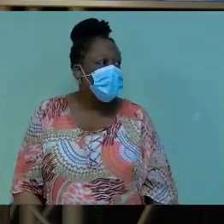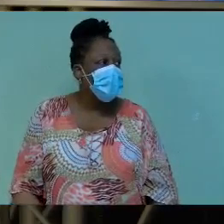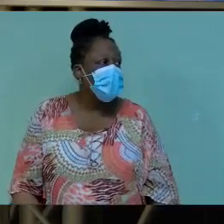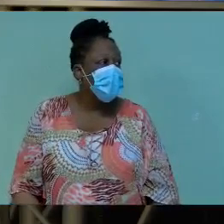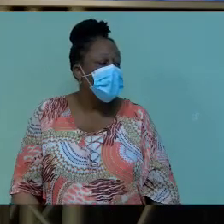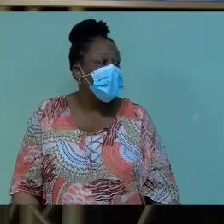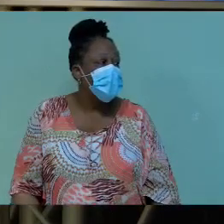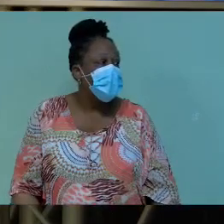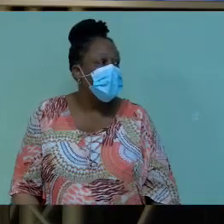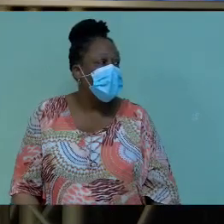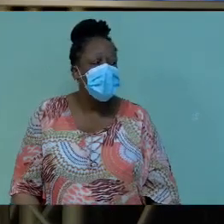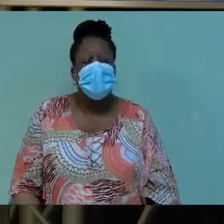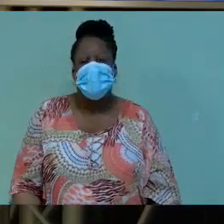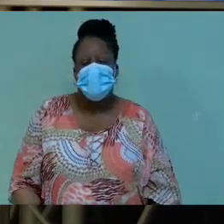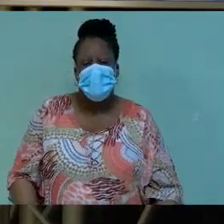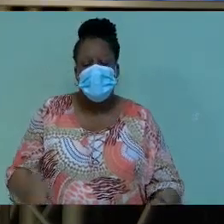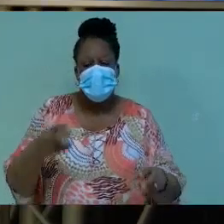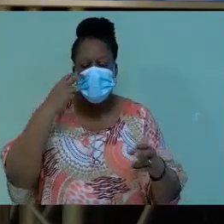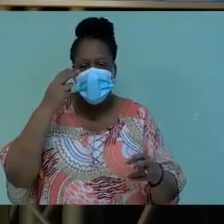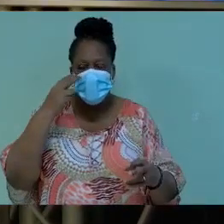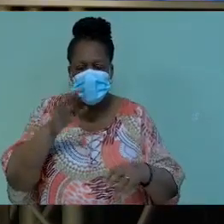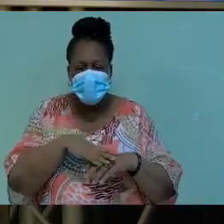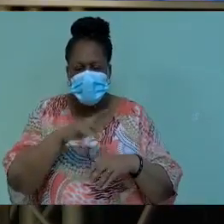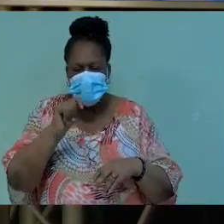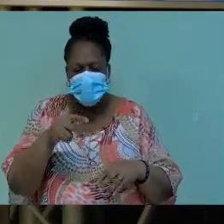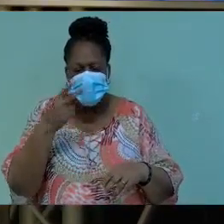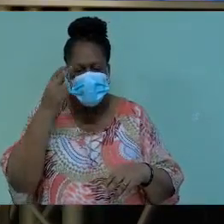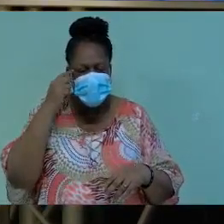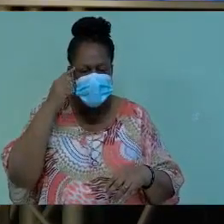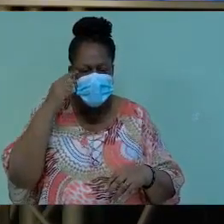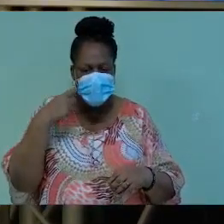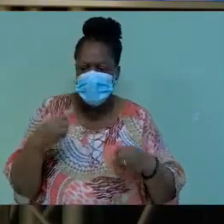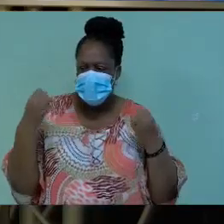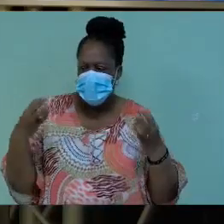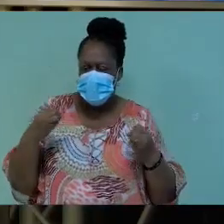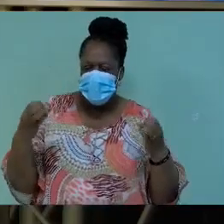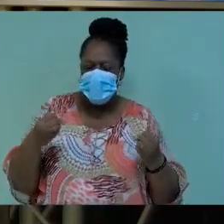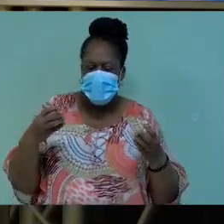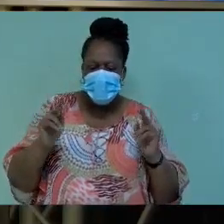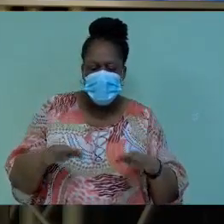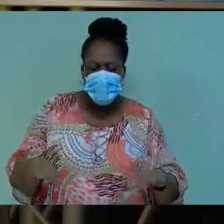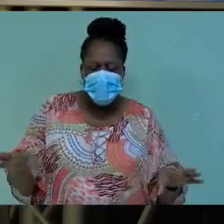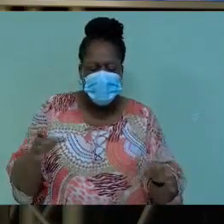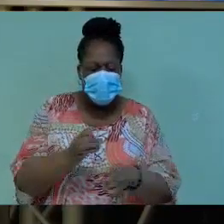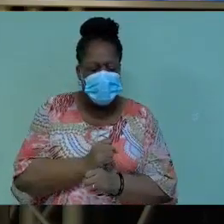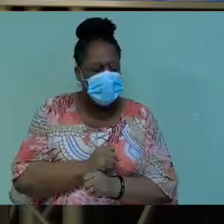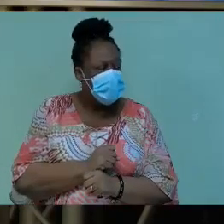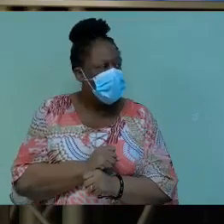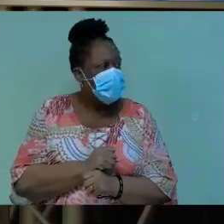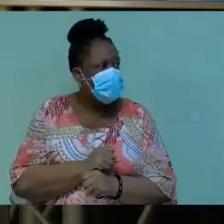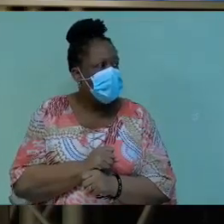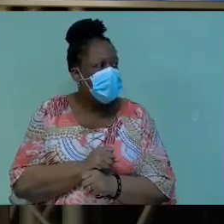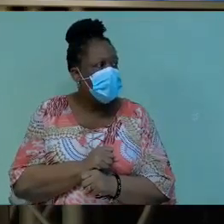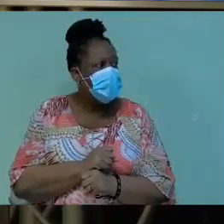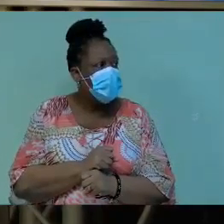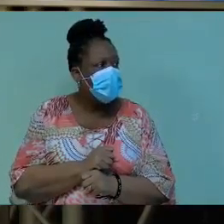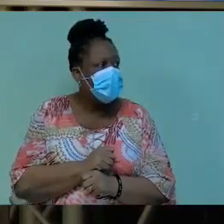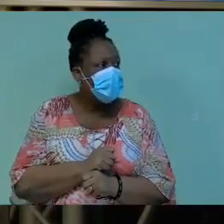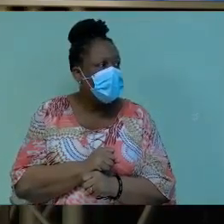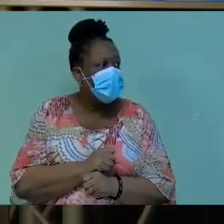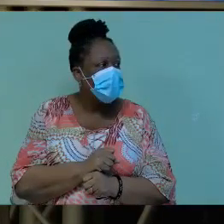that you think it is happening worldwide and in great numbers. But this multisystem inflammatory syndrome in children